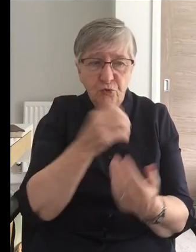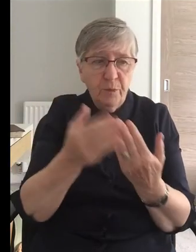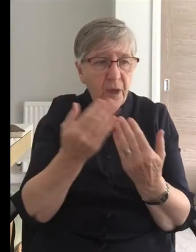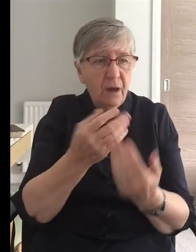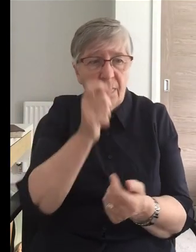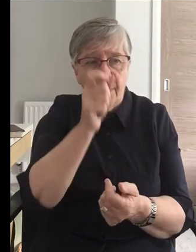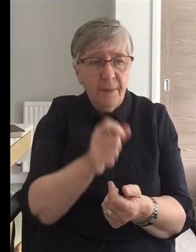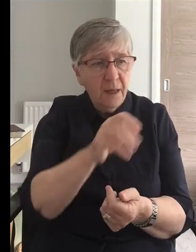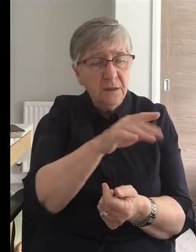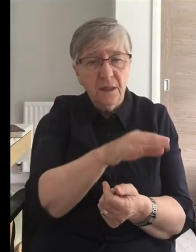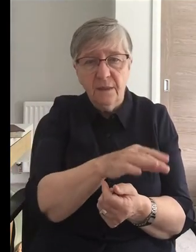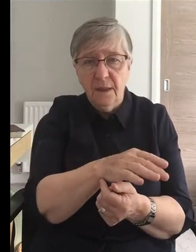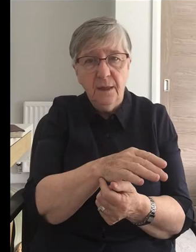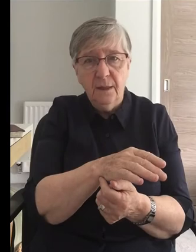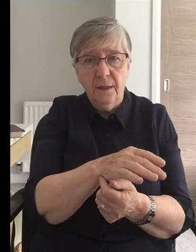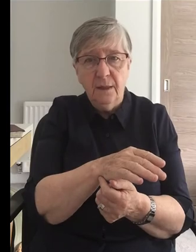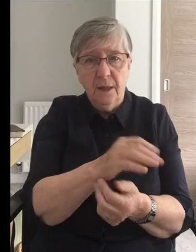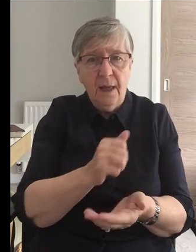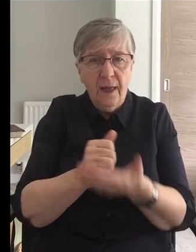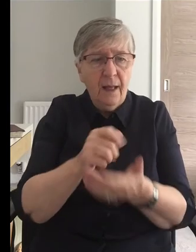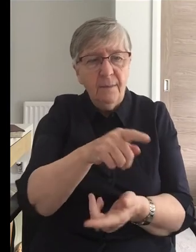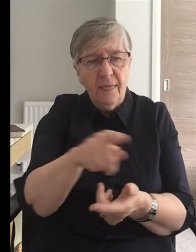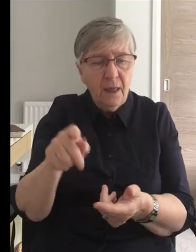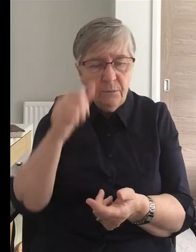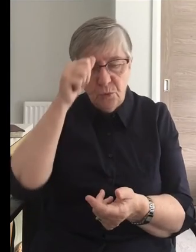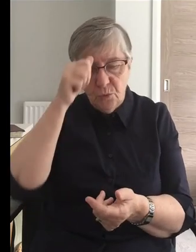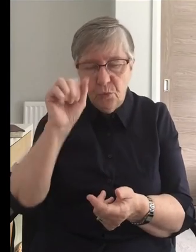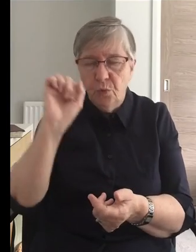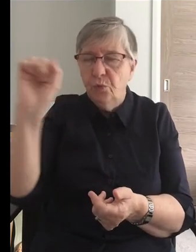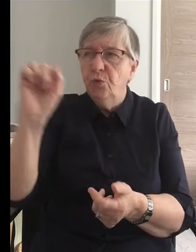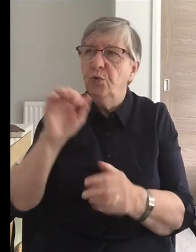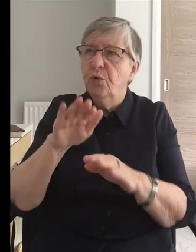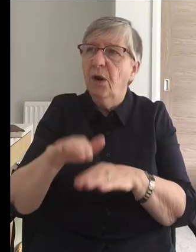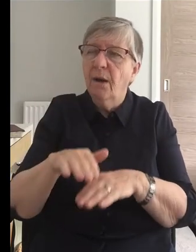pray that they would know your comfort and your care.